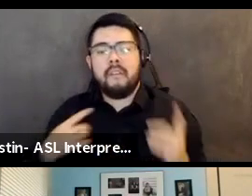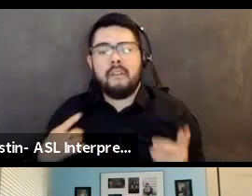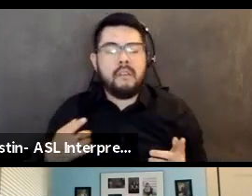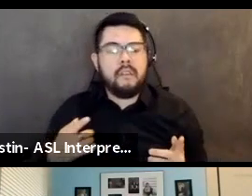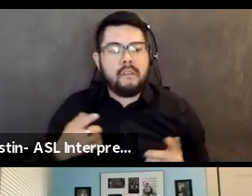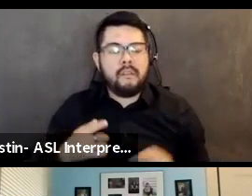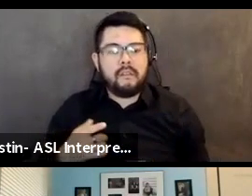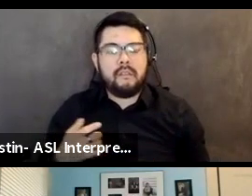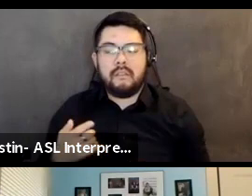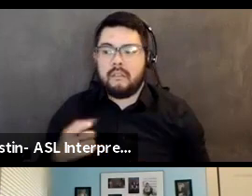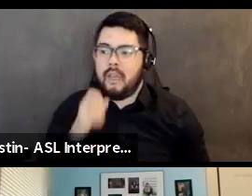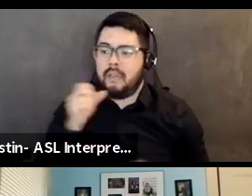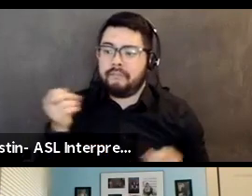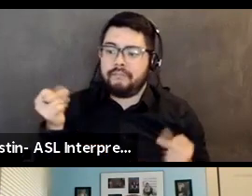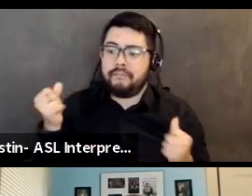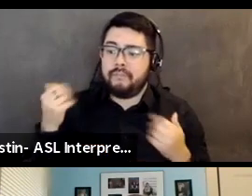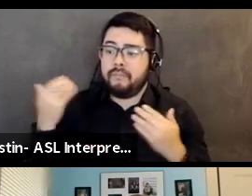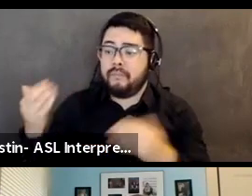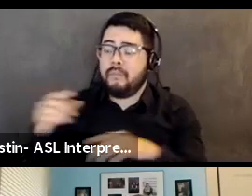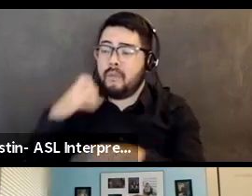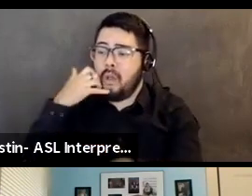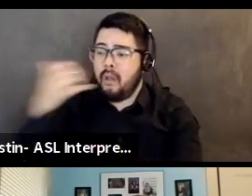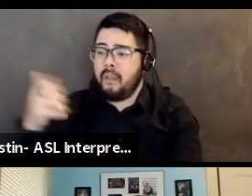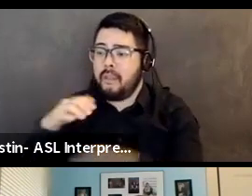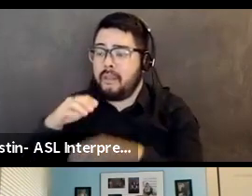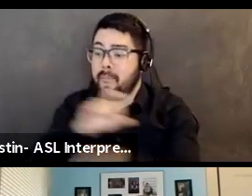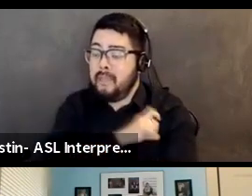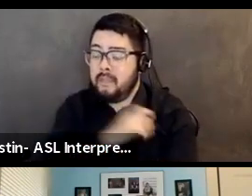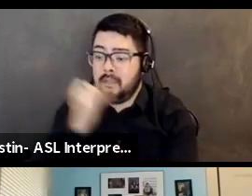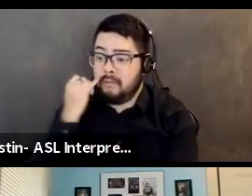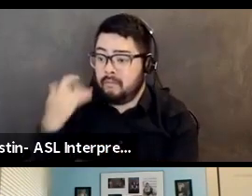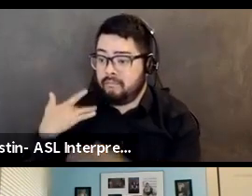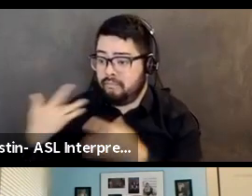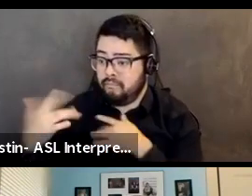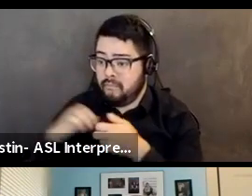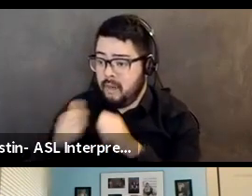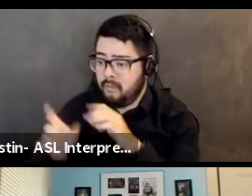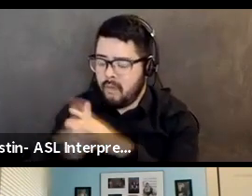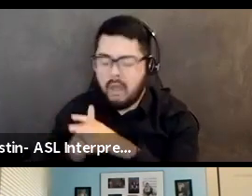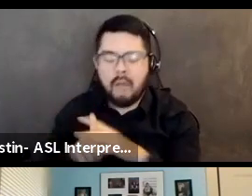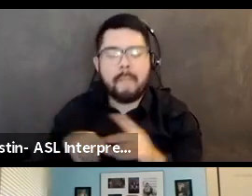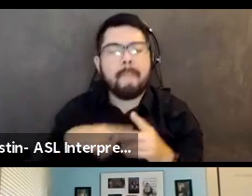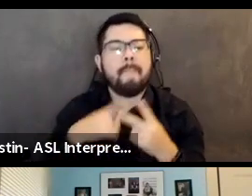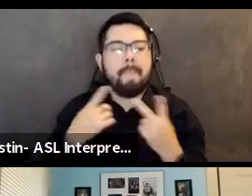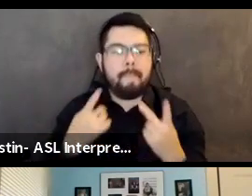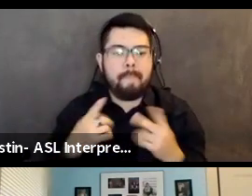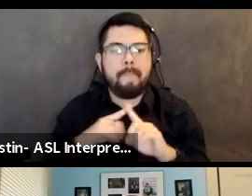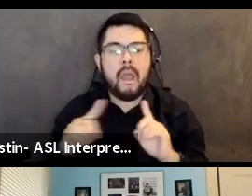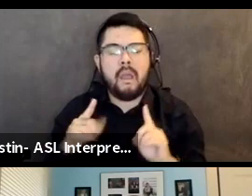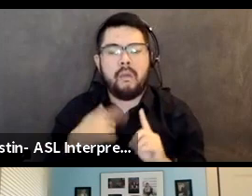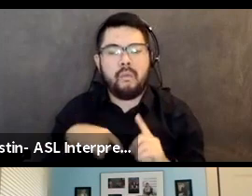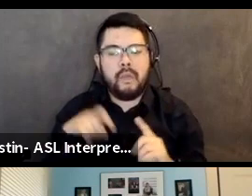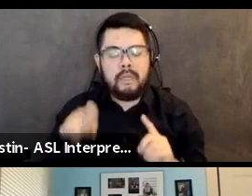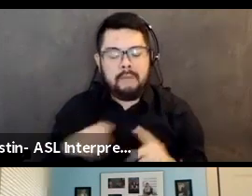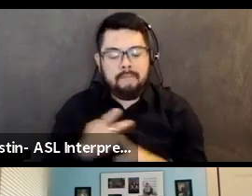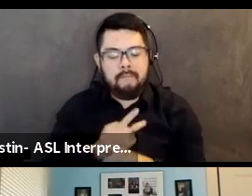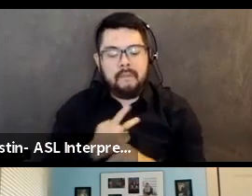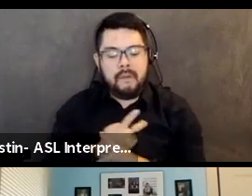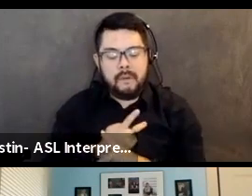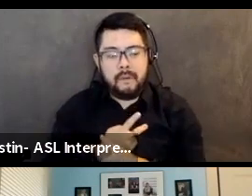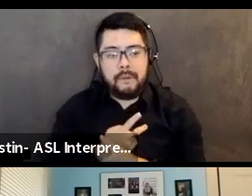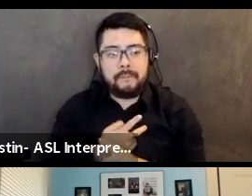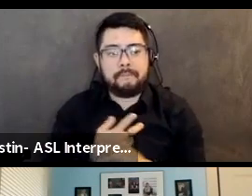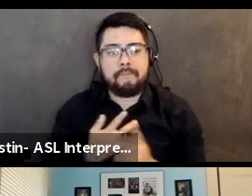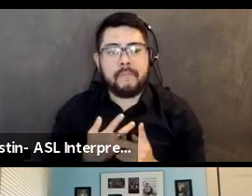because there are concerns then we can get to the point where the